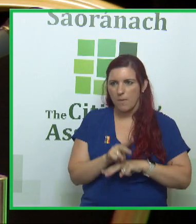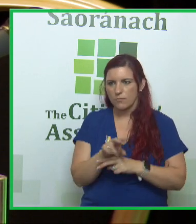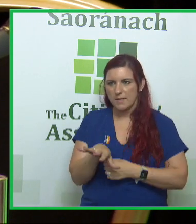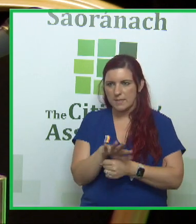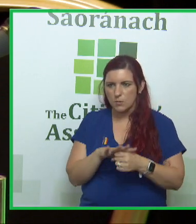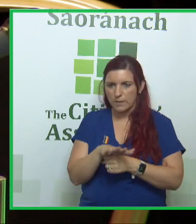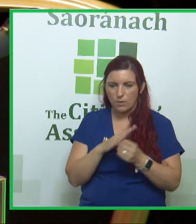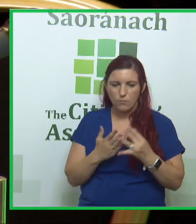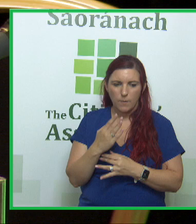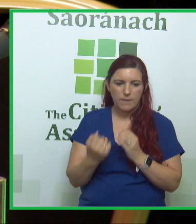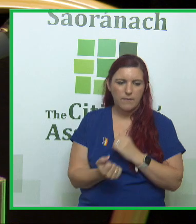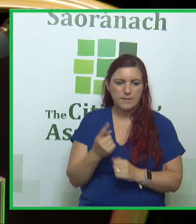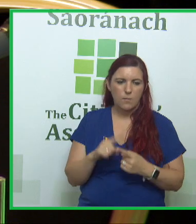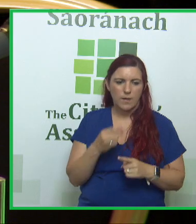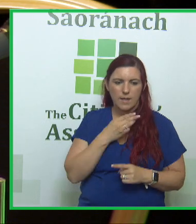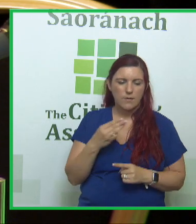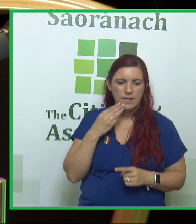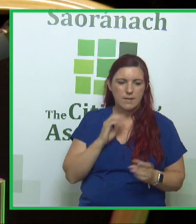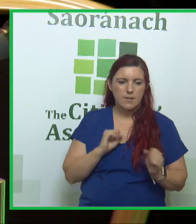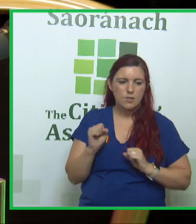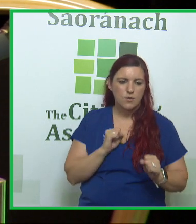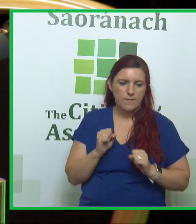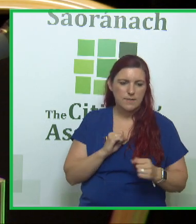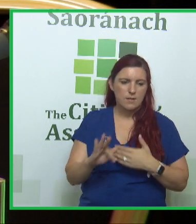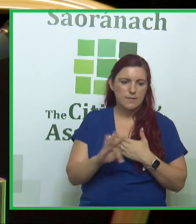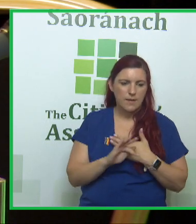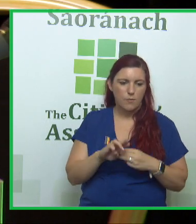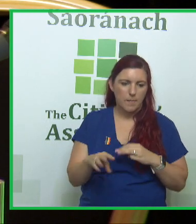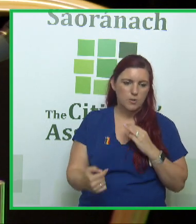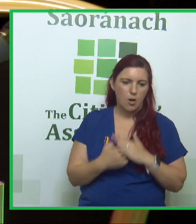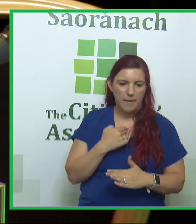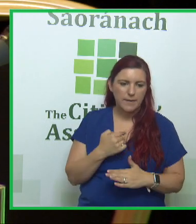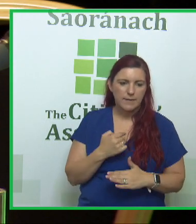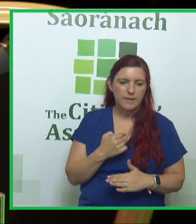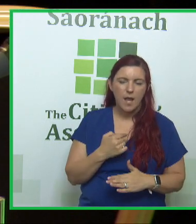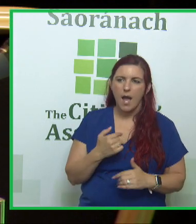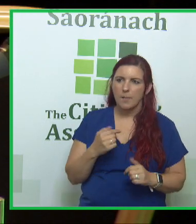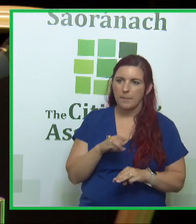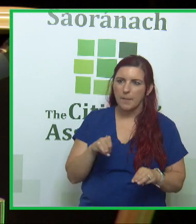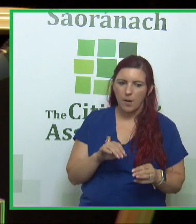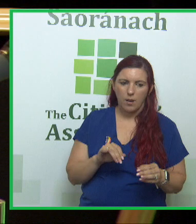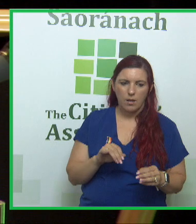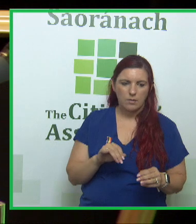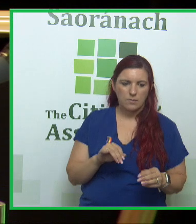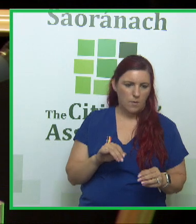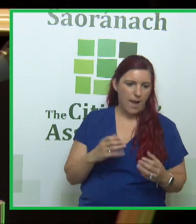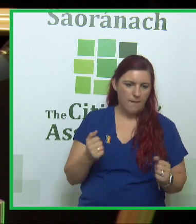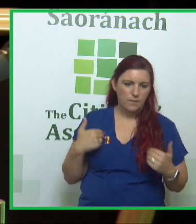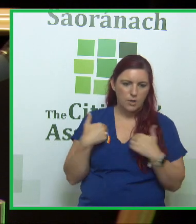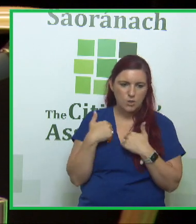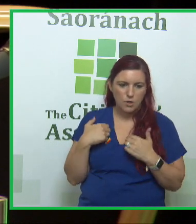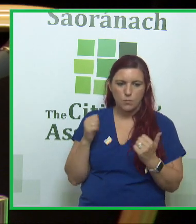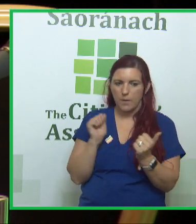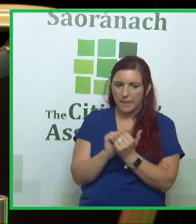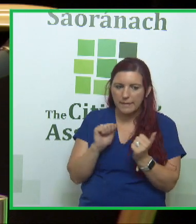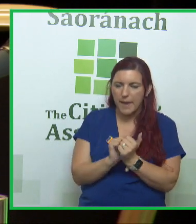situation throughout the event, and we guarantee that our services are safe for people to come. And I suppose people do have concerns. We meet them where